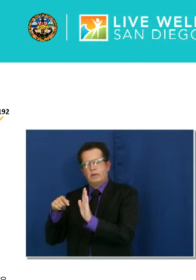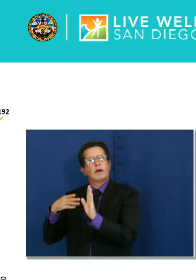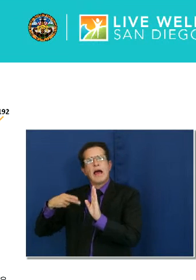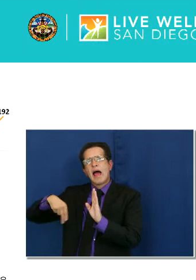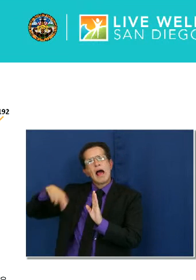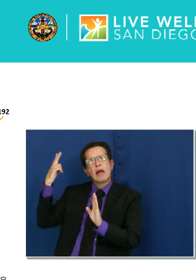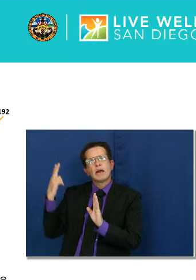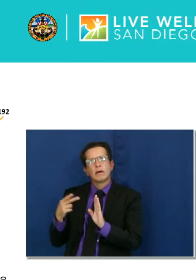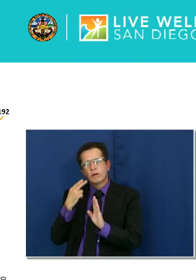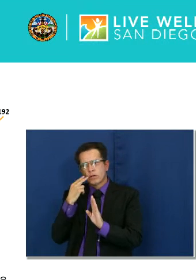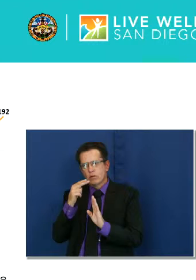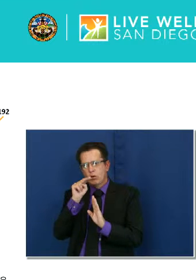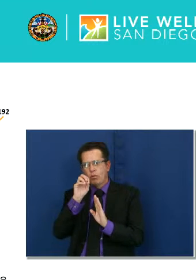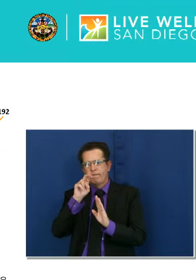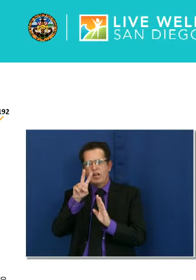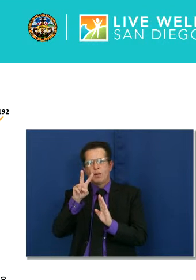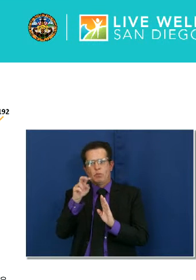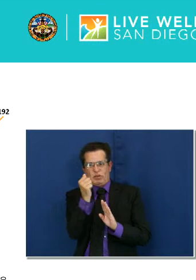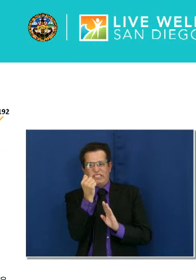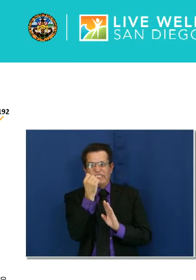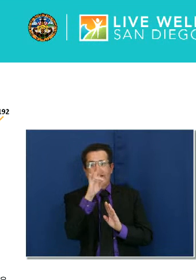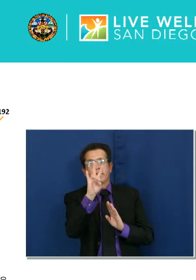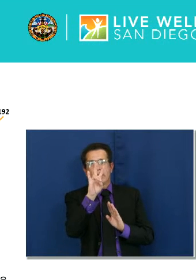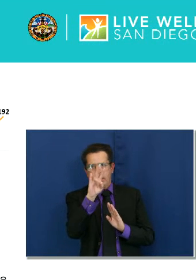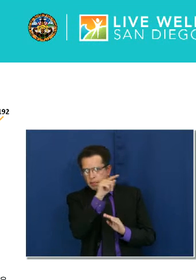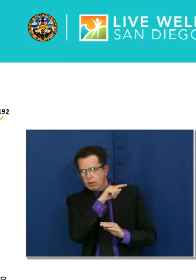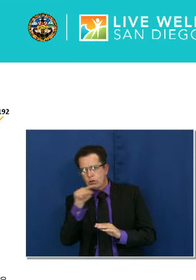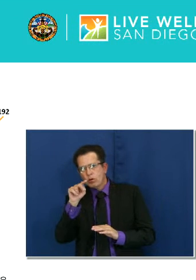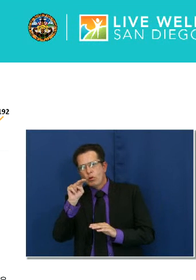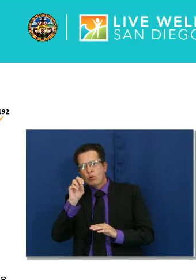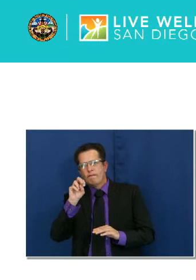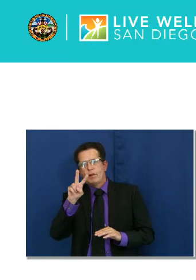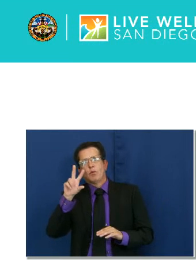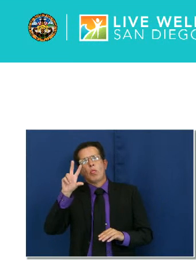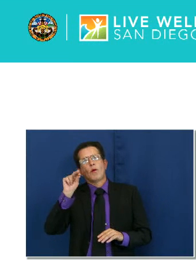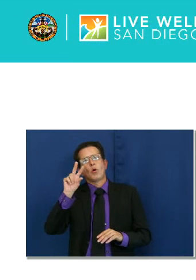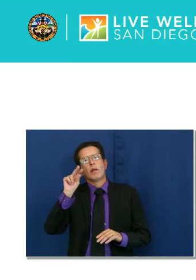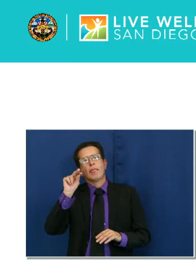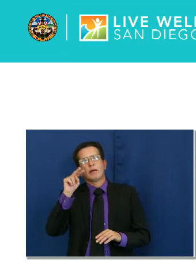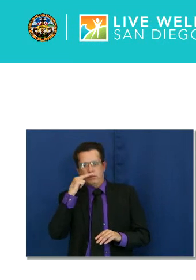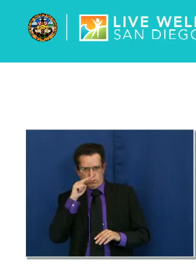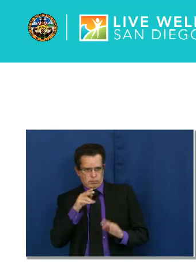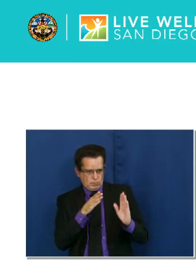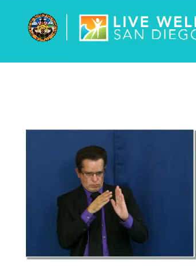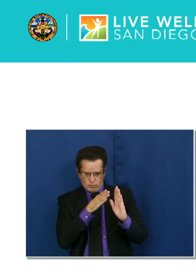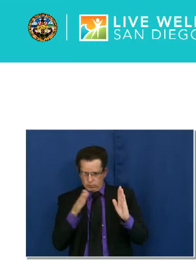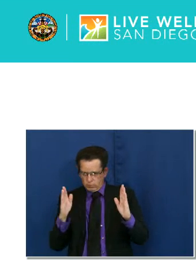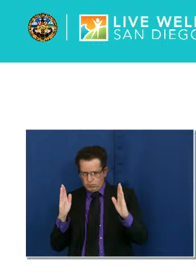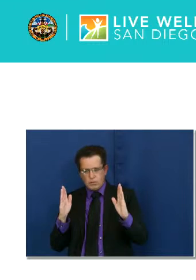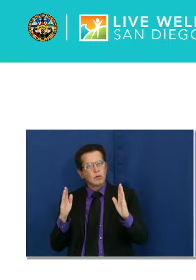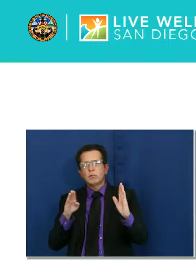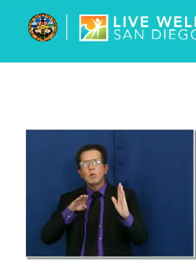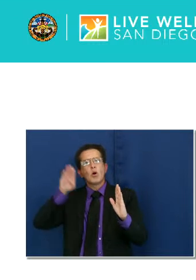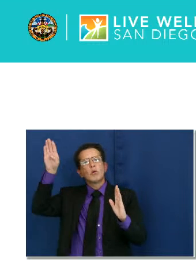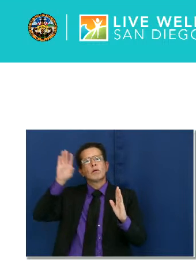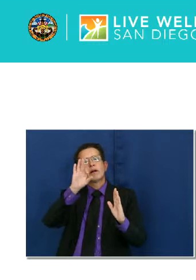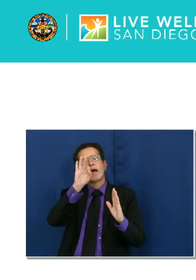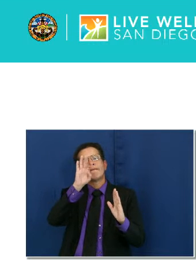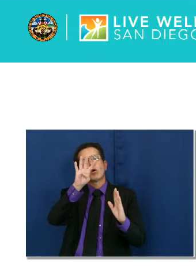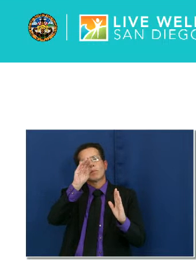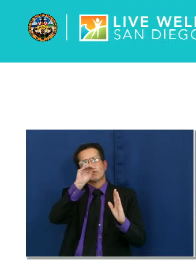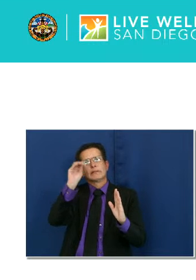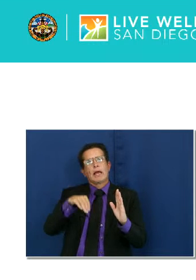17th through November 30th, next slide, there was a 94% increase